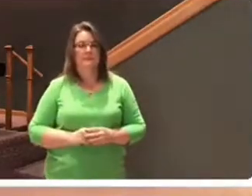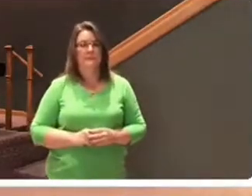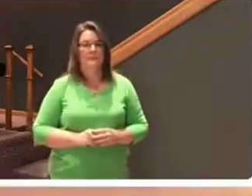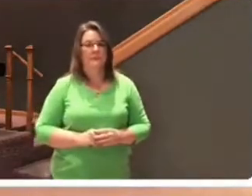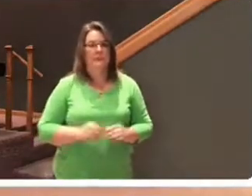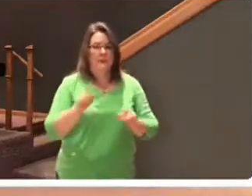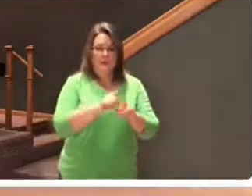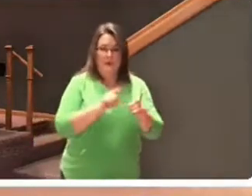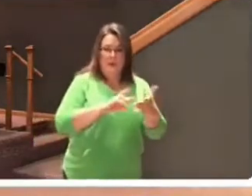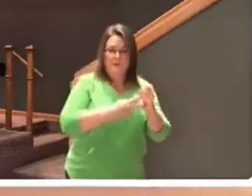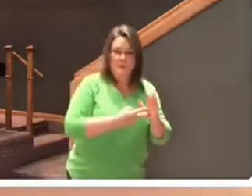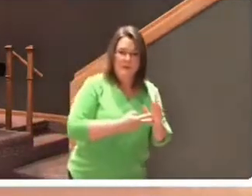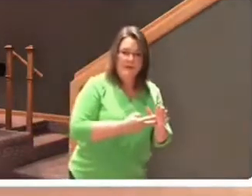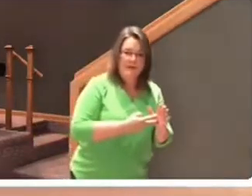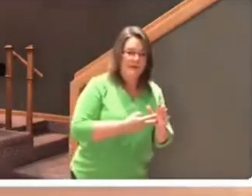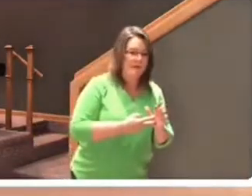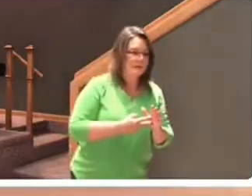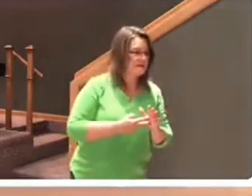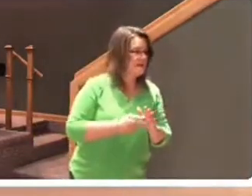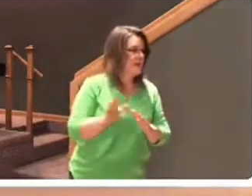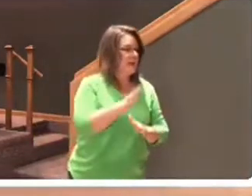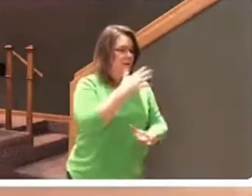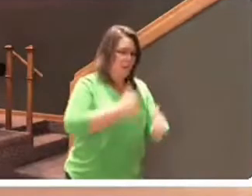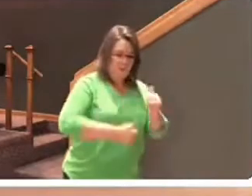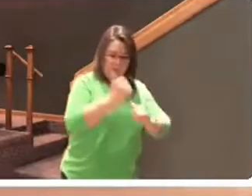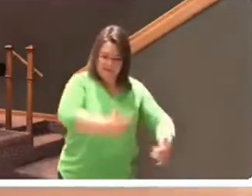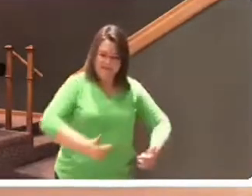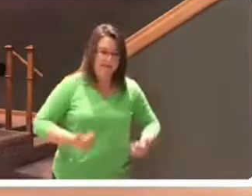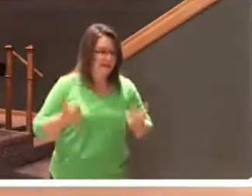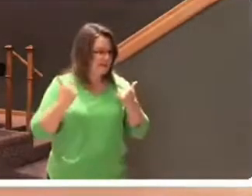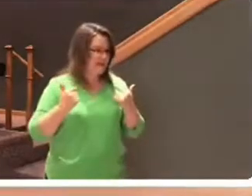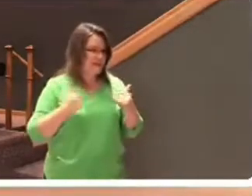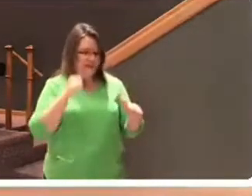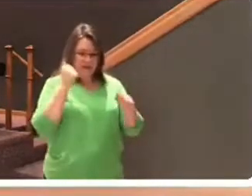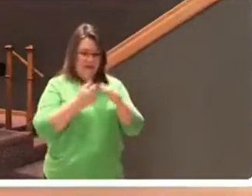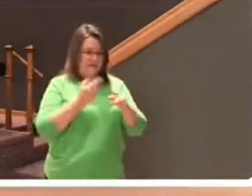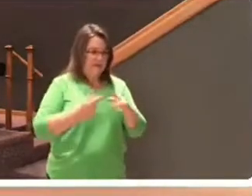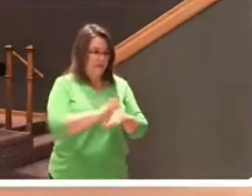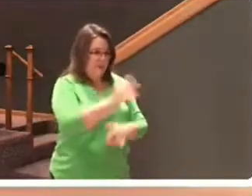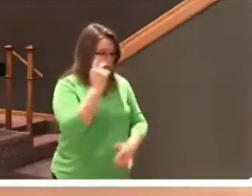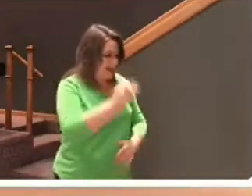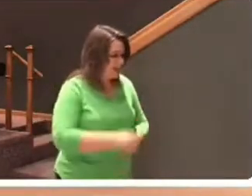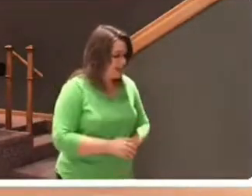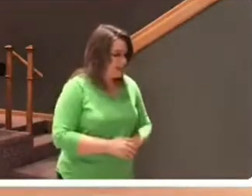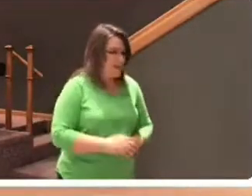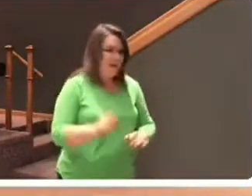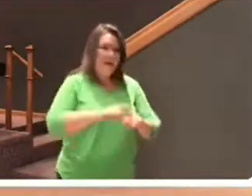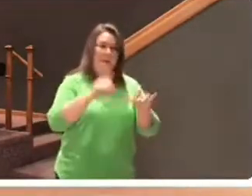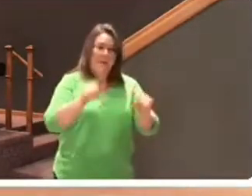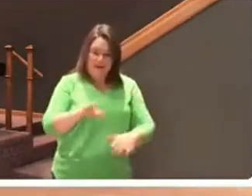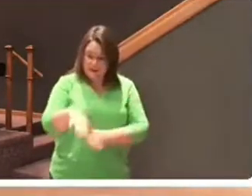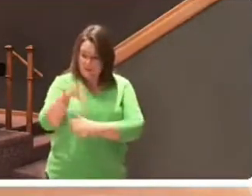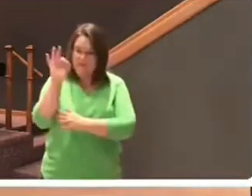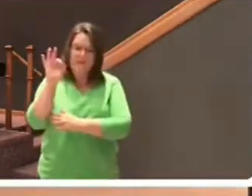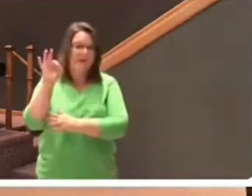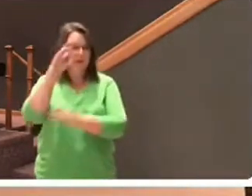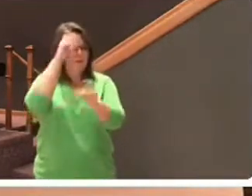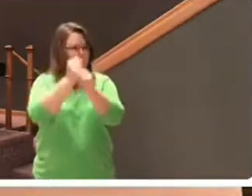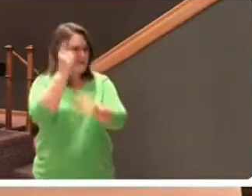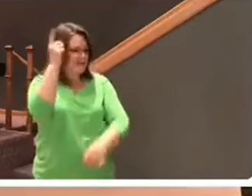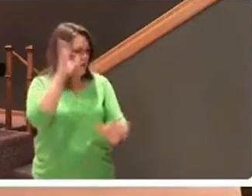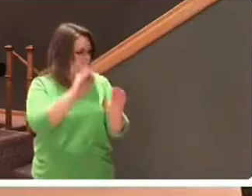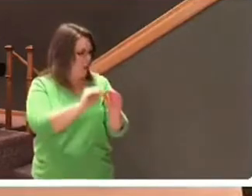It also means that your best life is hidden from your sight, but it can be found in trusting